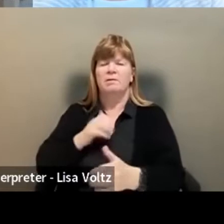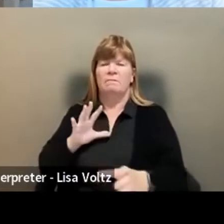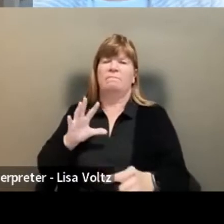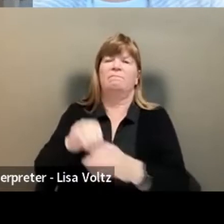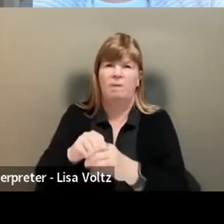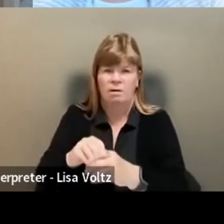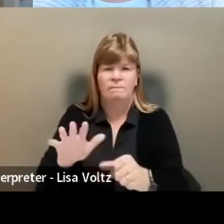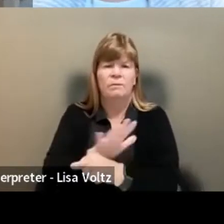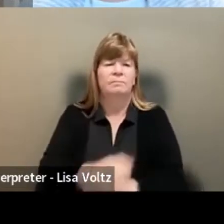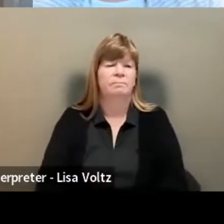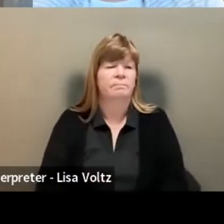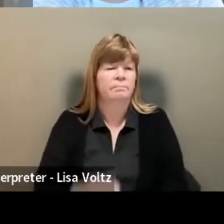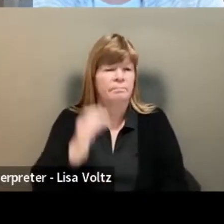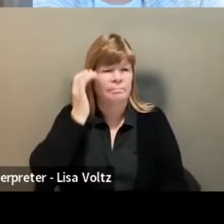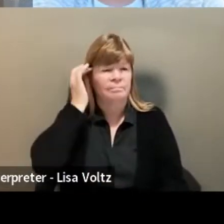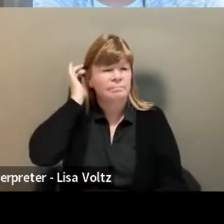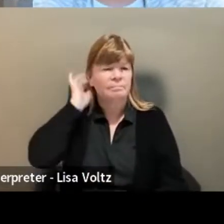first. Mm-hmm. Cliff?